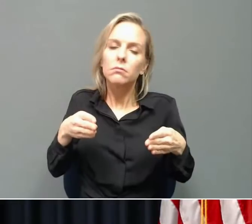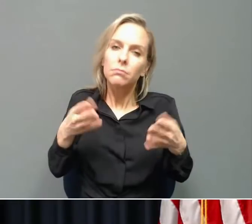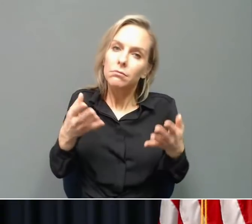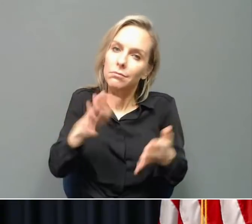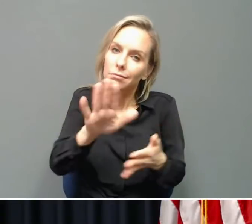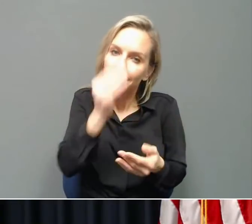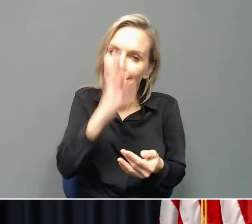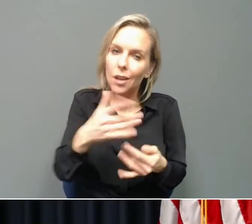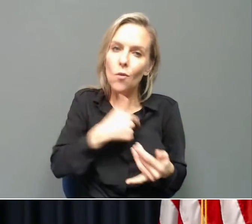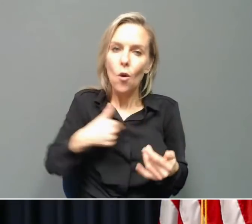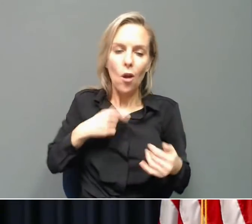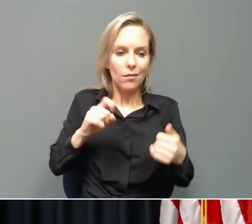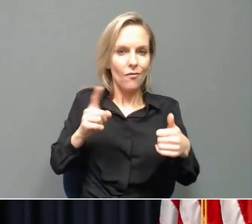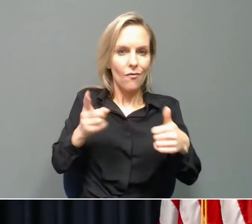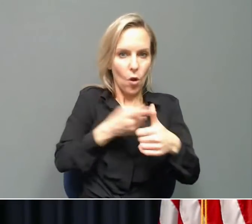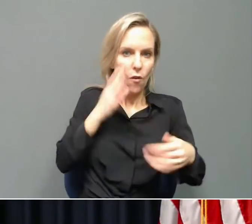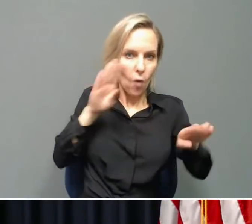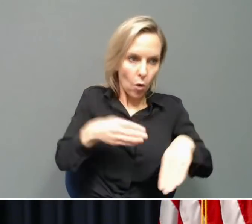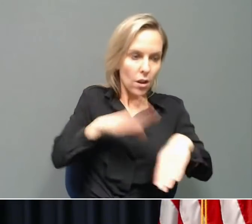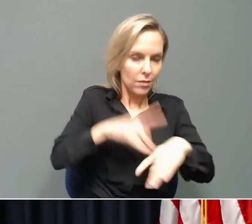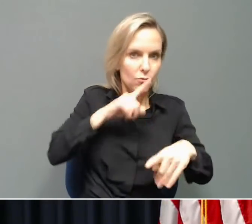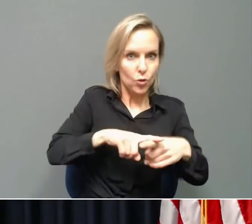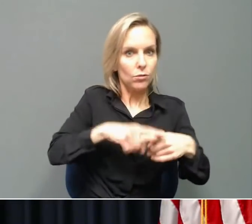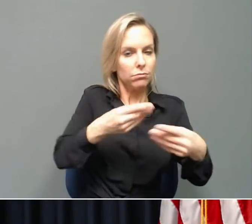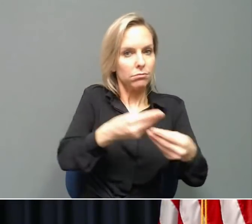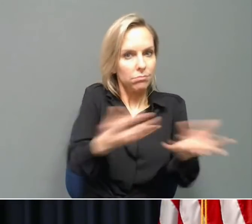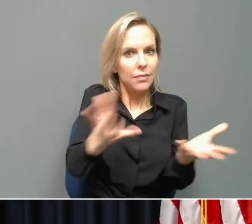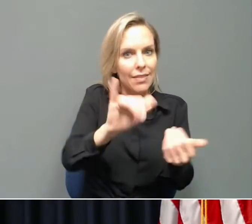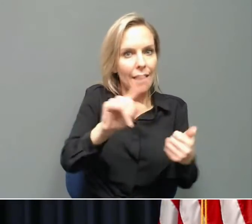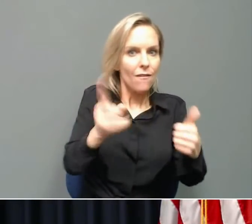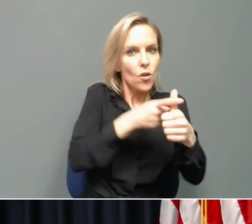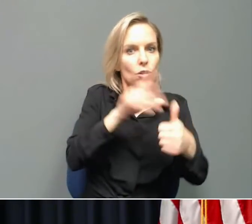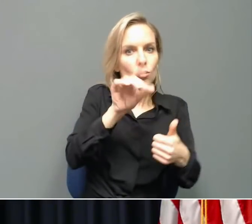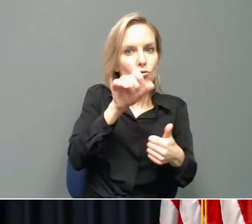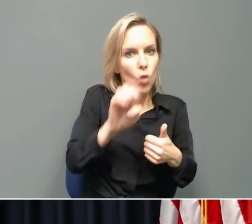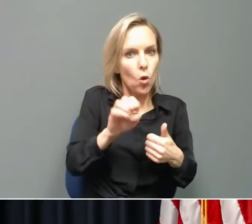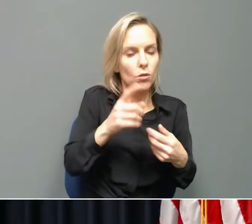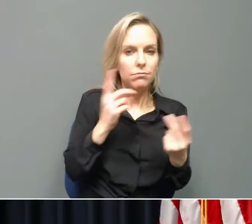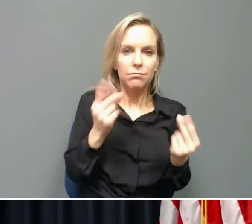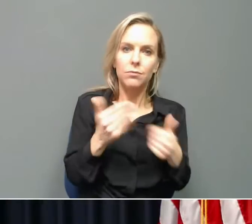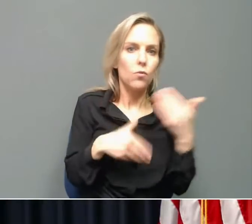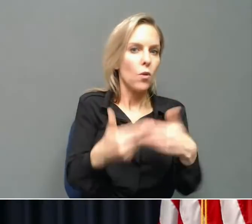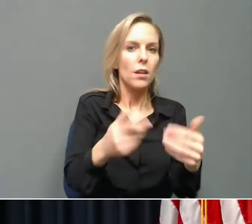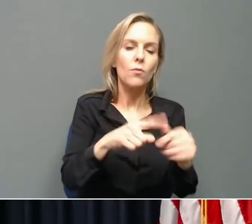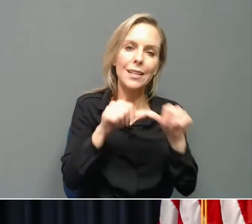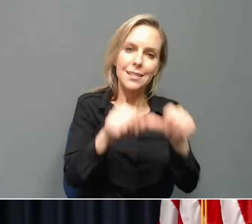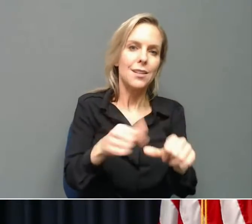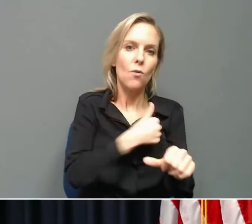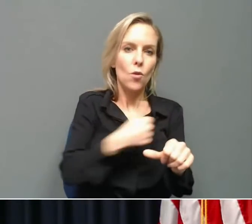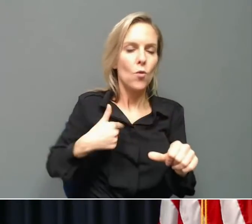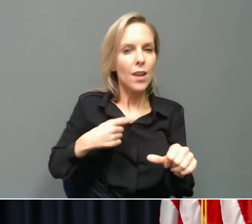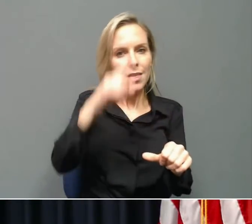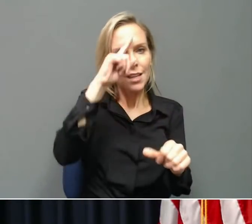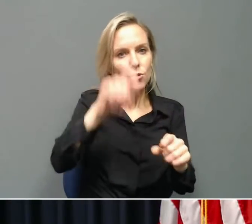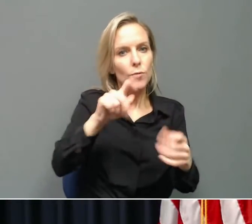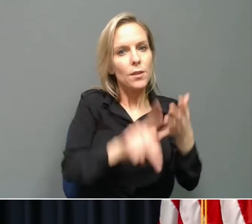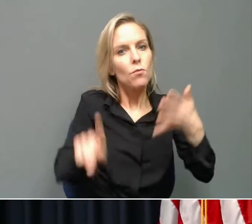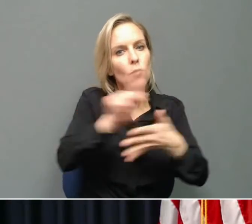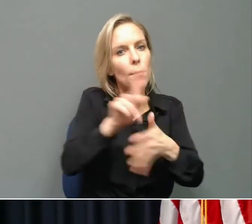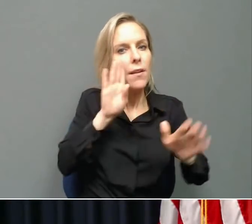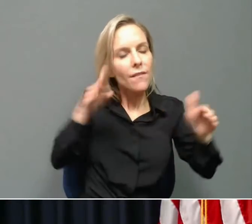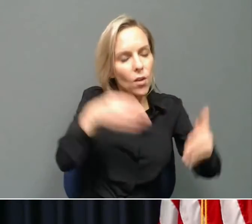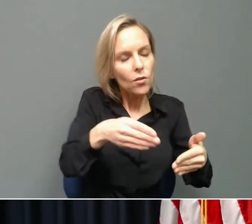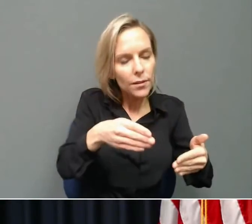first dose and how quickly we can get that to people that continues to be what we think should be the primary focus,